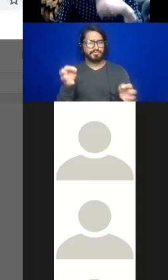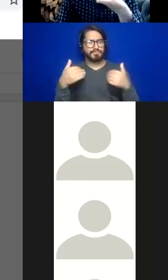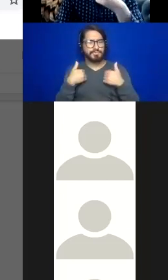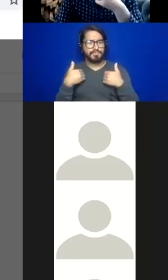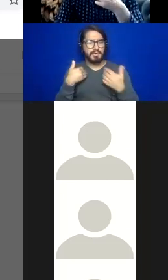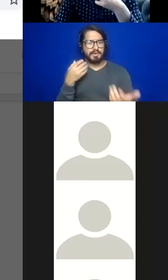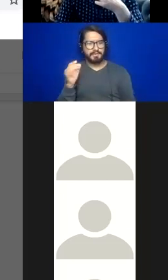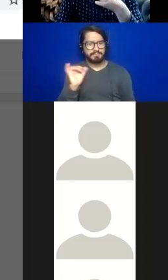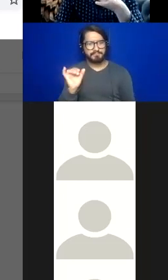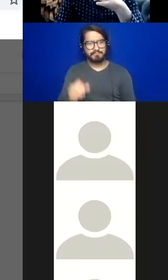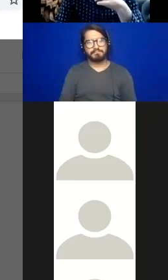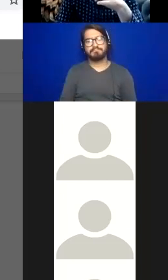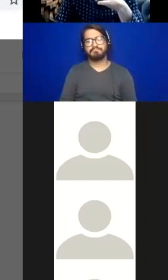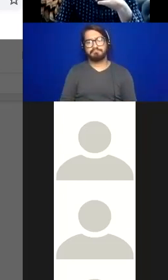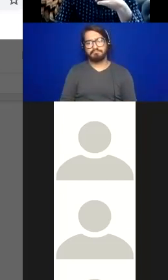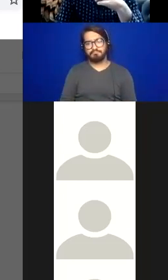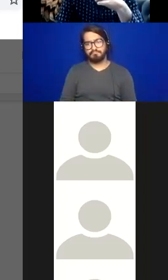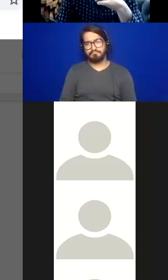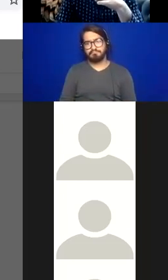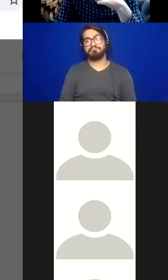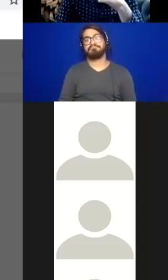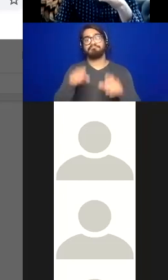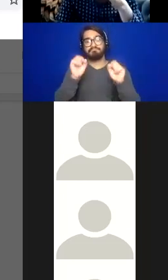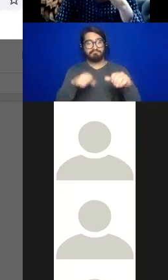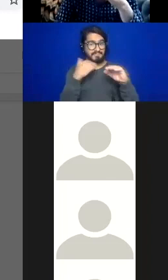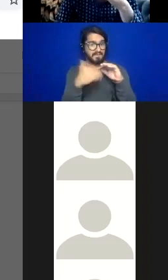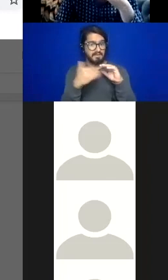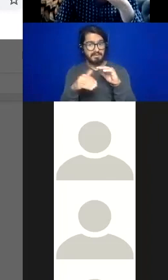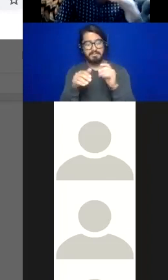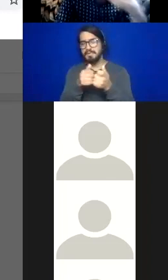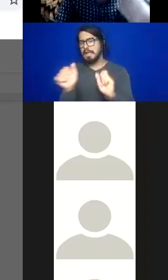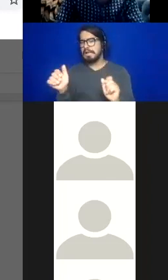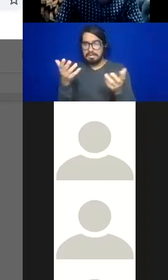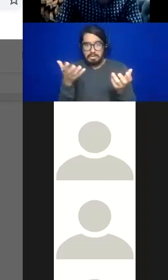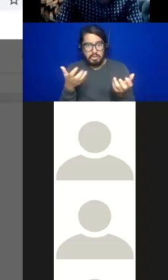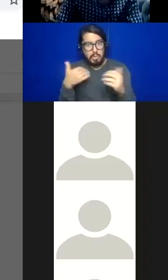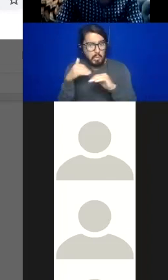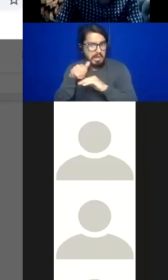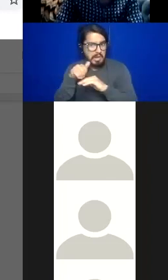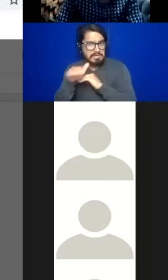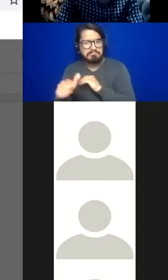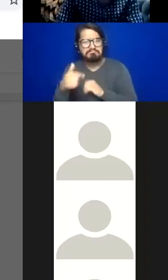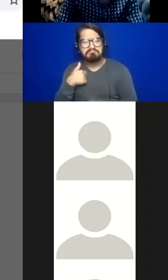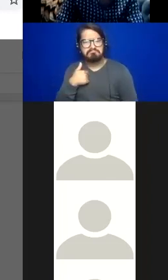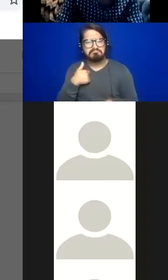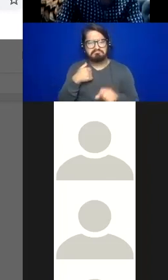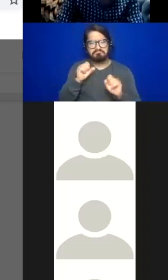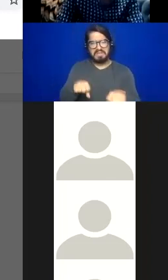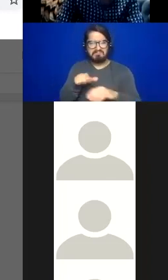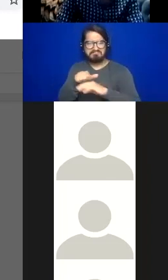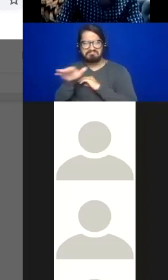Yeah. Yeah, and I can email registrants anything that you want to send. Just send it to me. That sounds